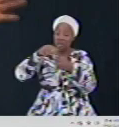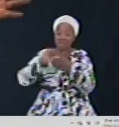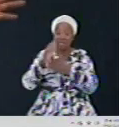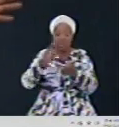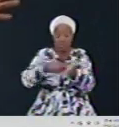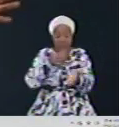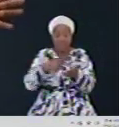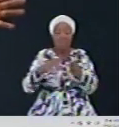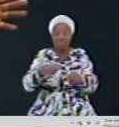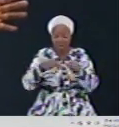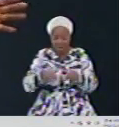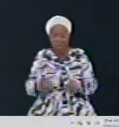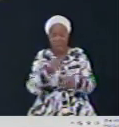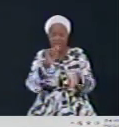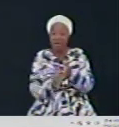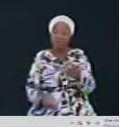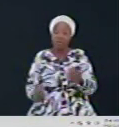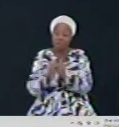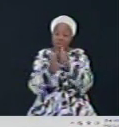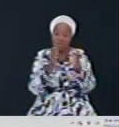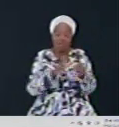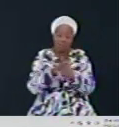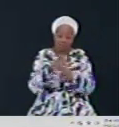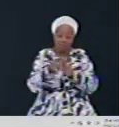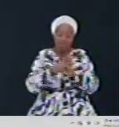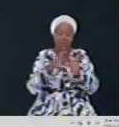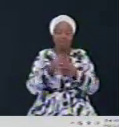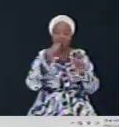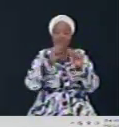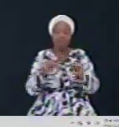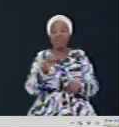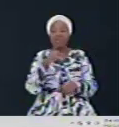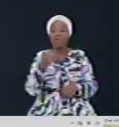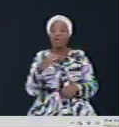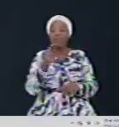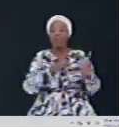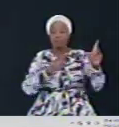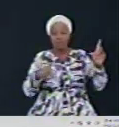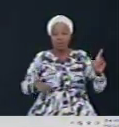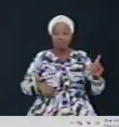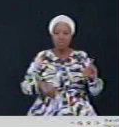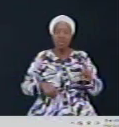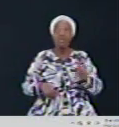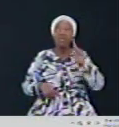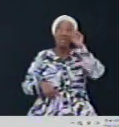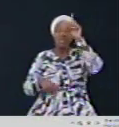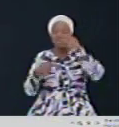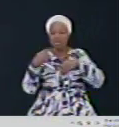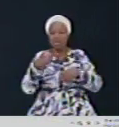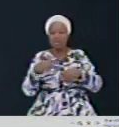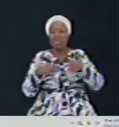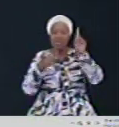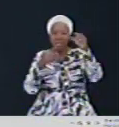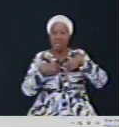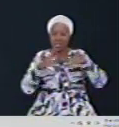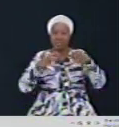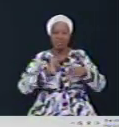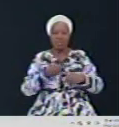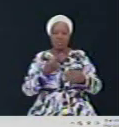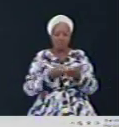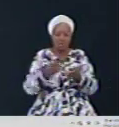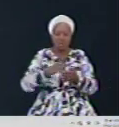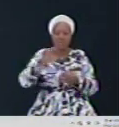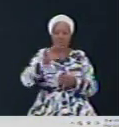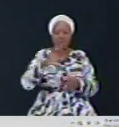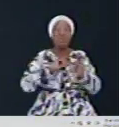that without the fulfillment of the blessing of the Lord. He said he has given us the Holy Spirit, he